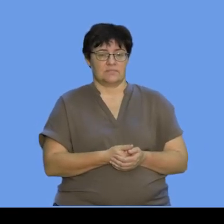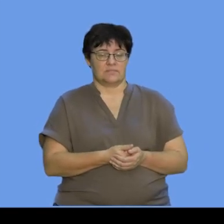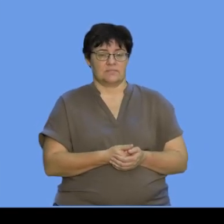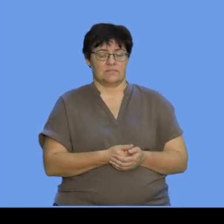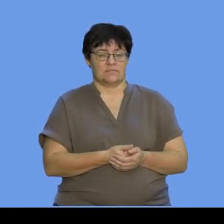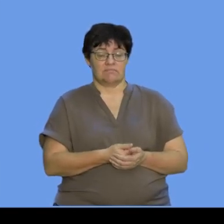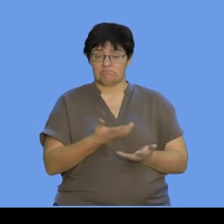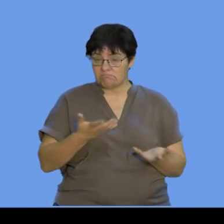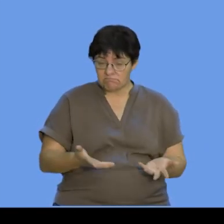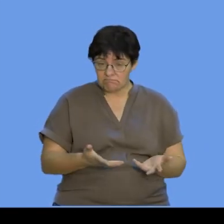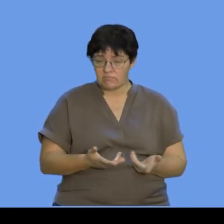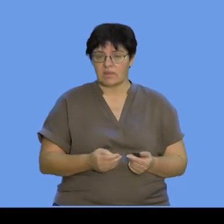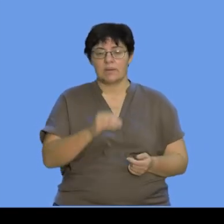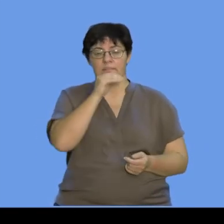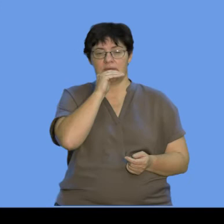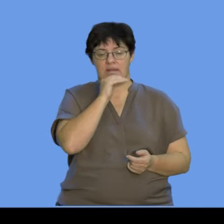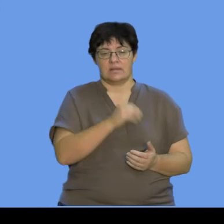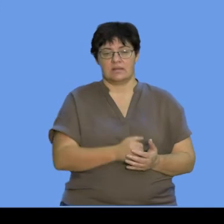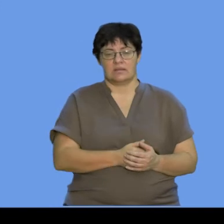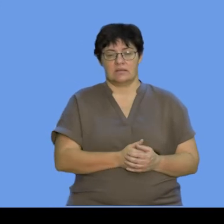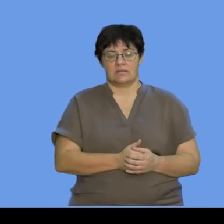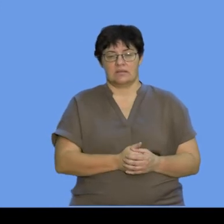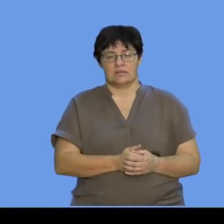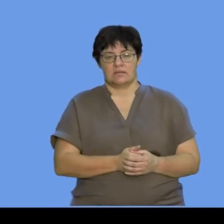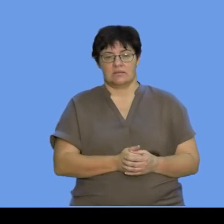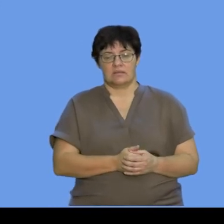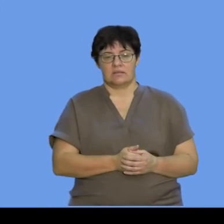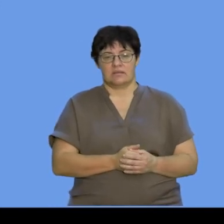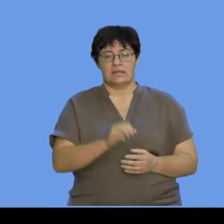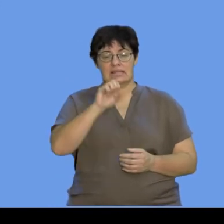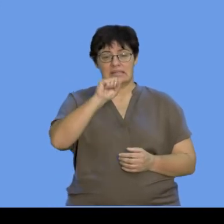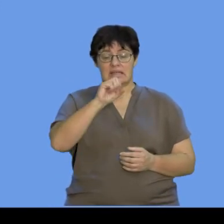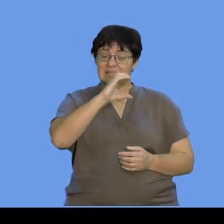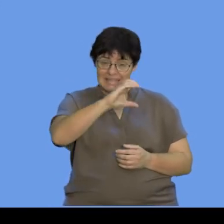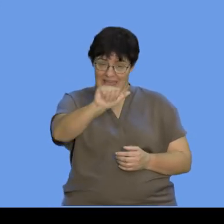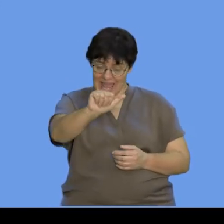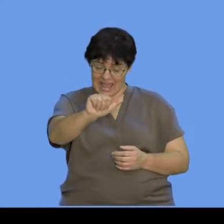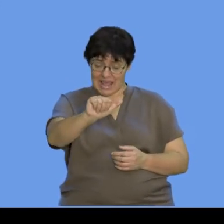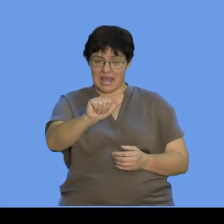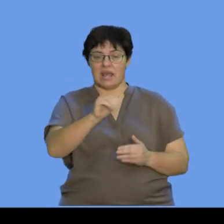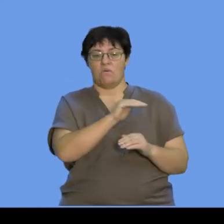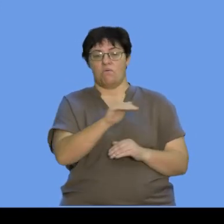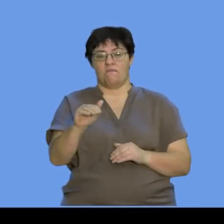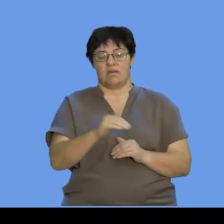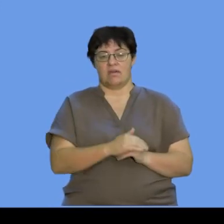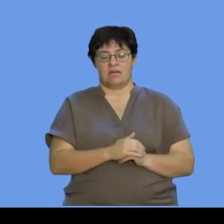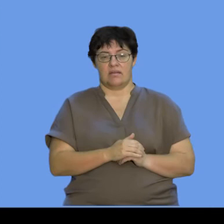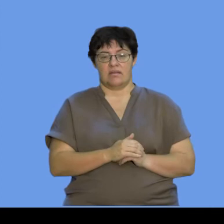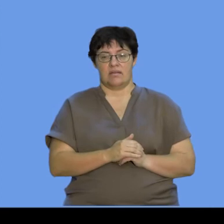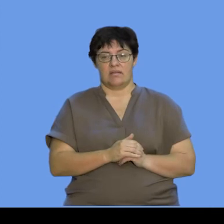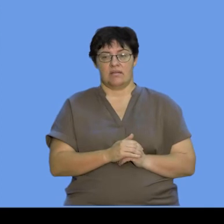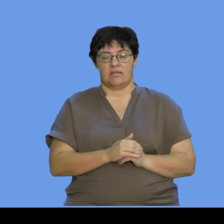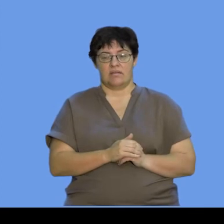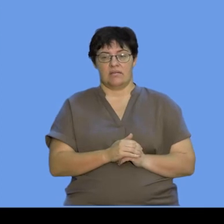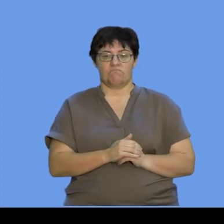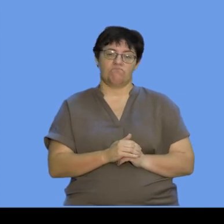this, right? And if that is the case, it means that my CA over